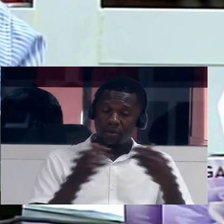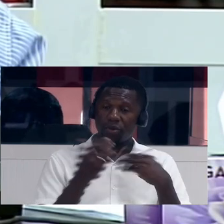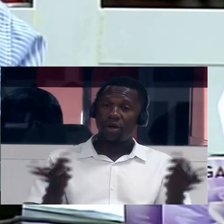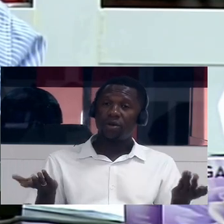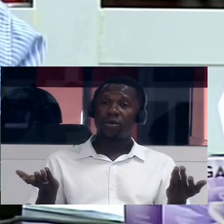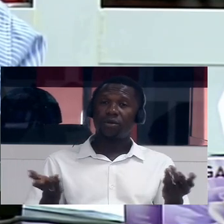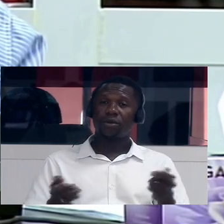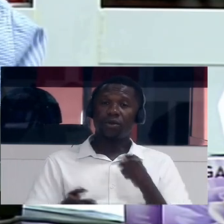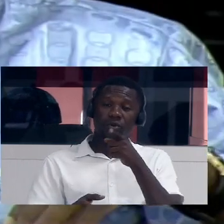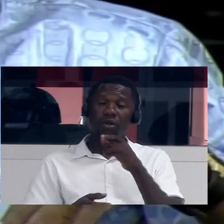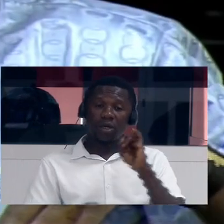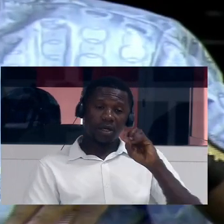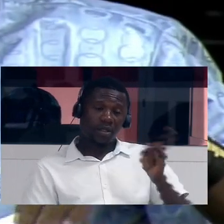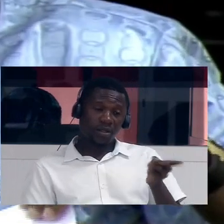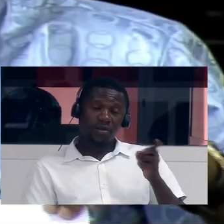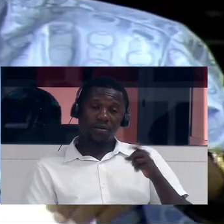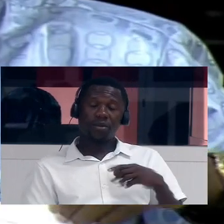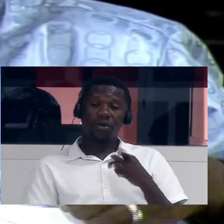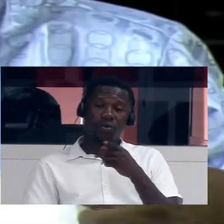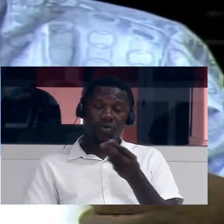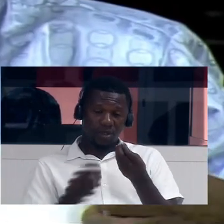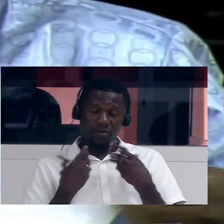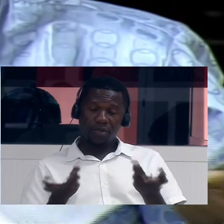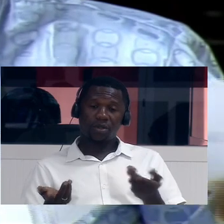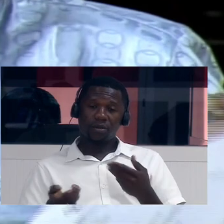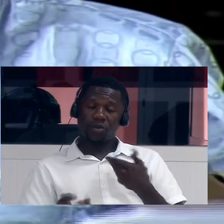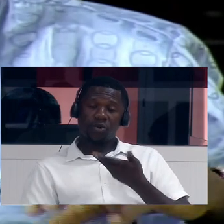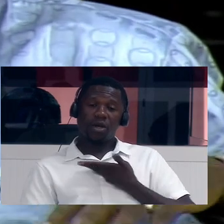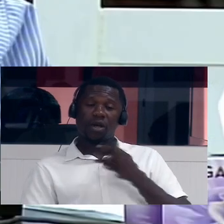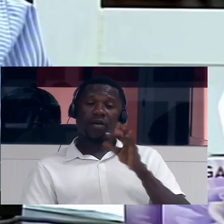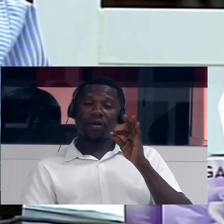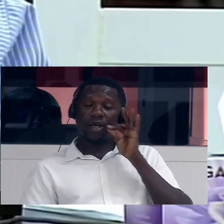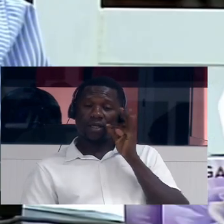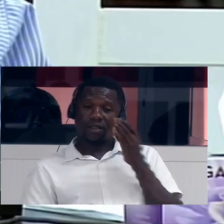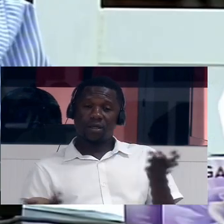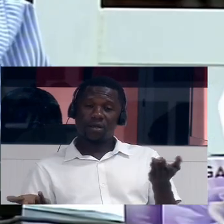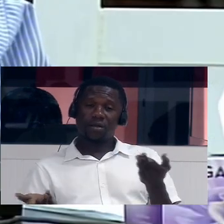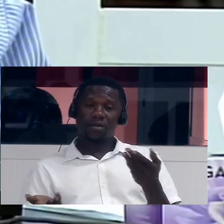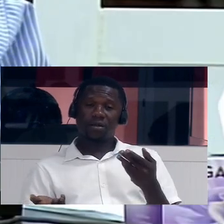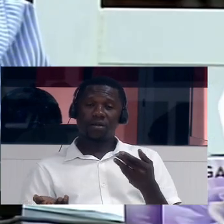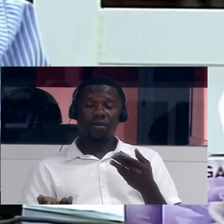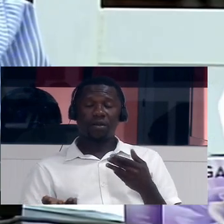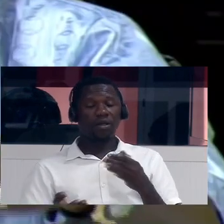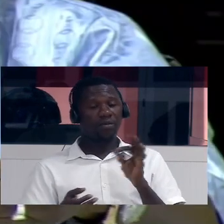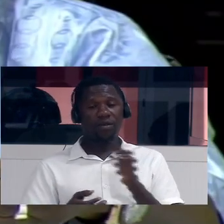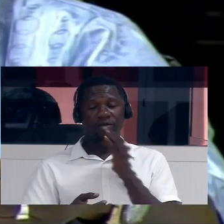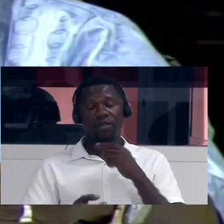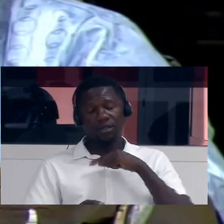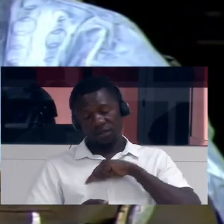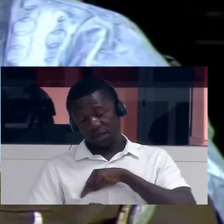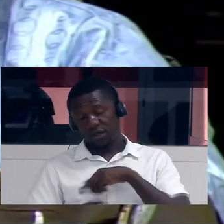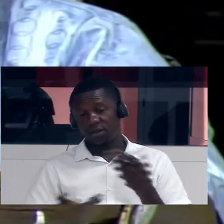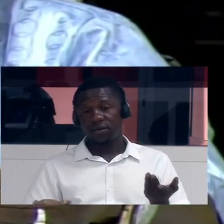You are the IGP. You tell me. I don't have the answer. And it's unfortunate and it's very sad. And I ask